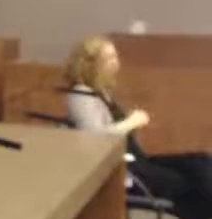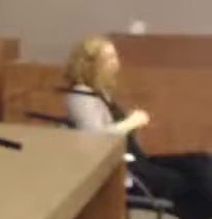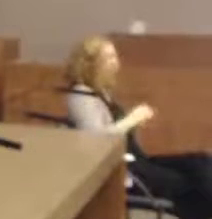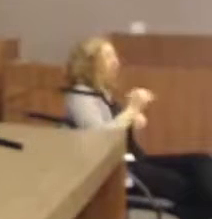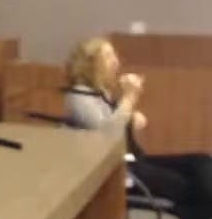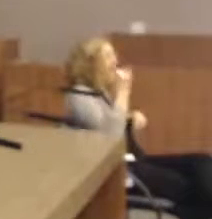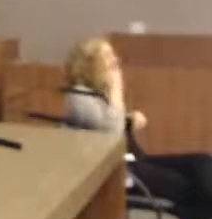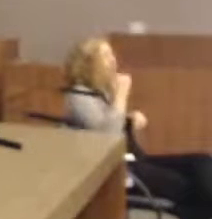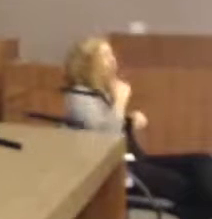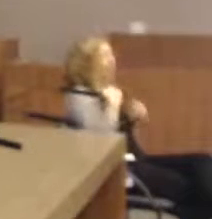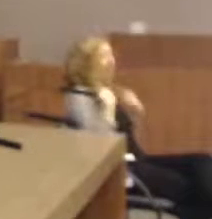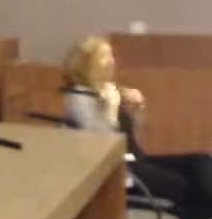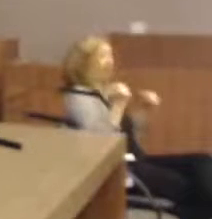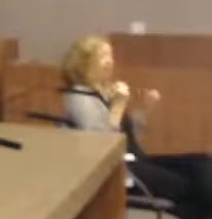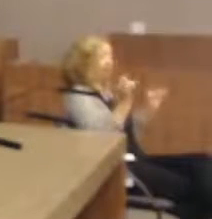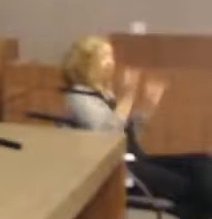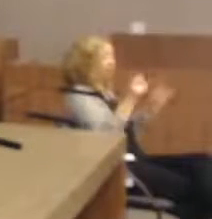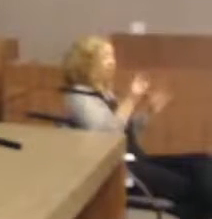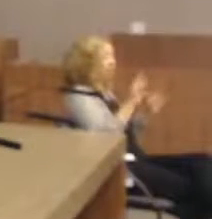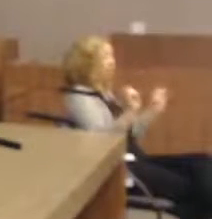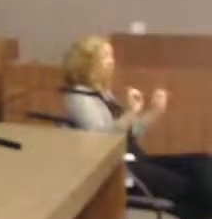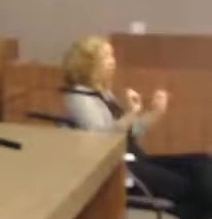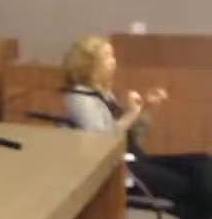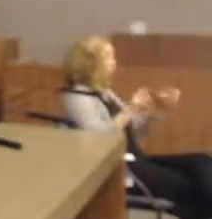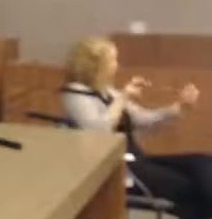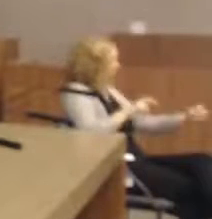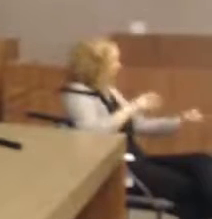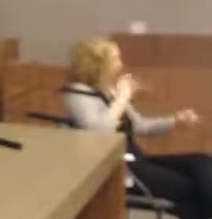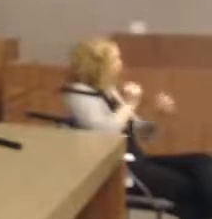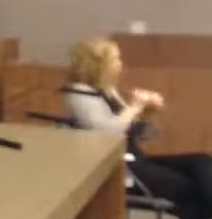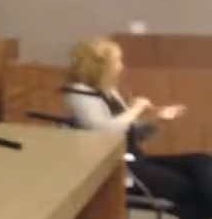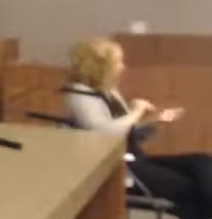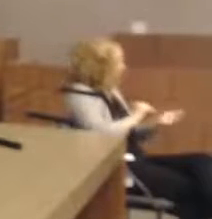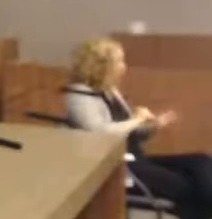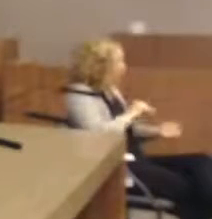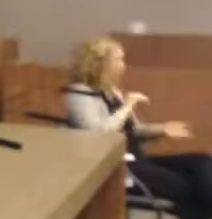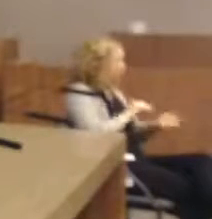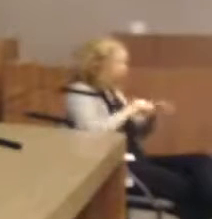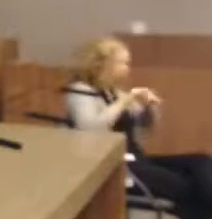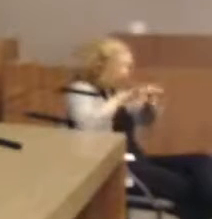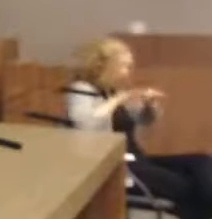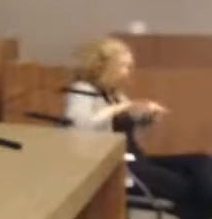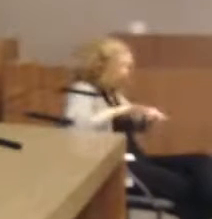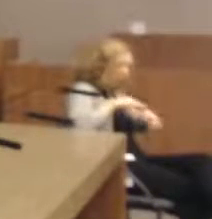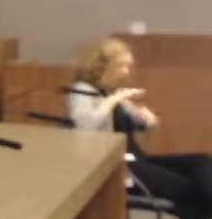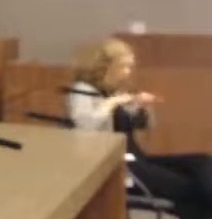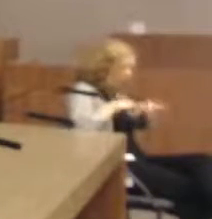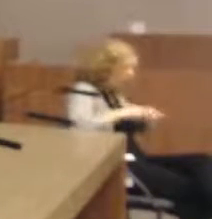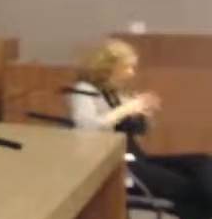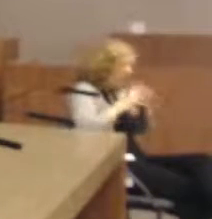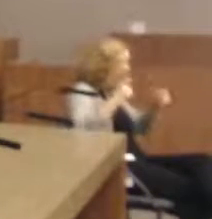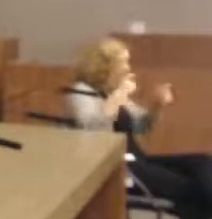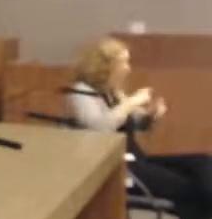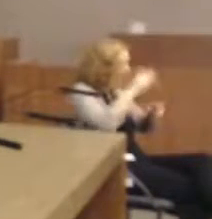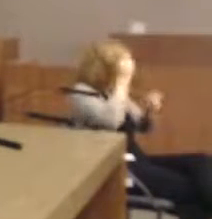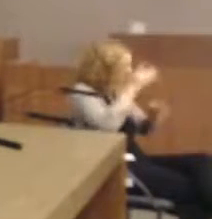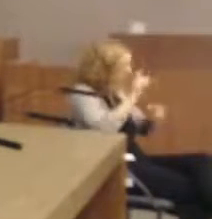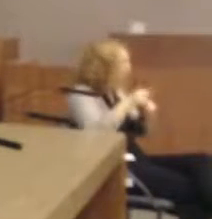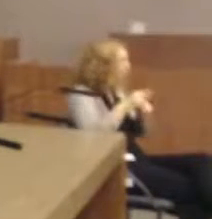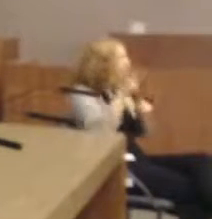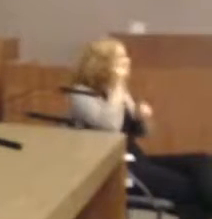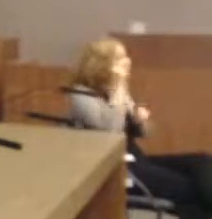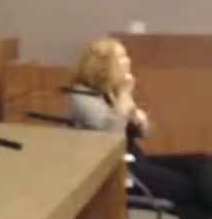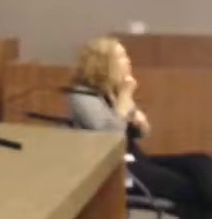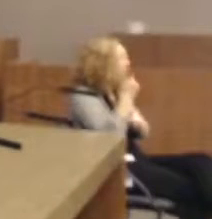health crisis or emergency and you're sitting and talking with a doctor and the doctor's telling you a lot of complicated information, as soon as you hear